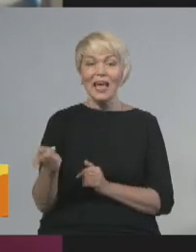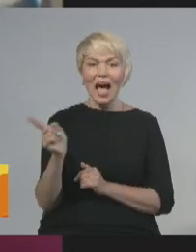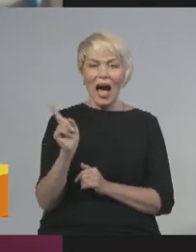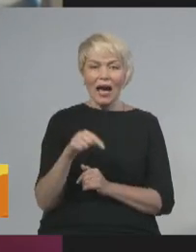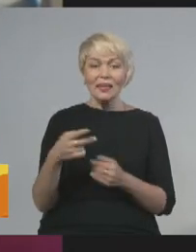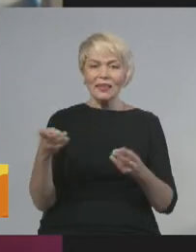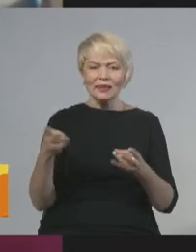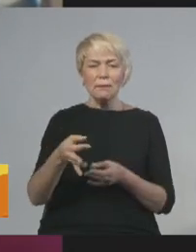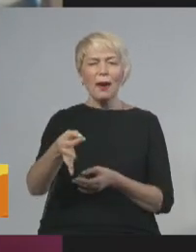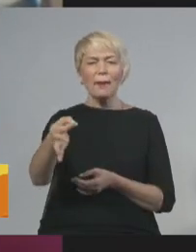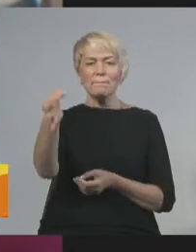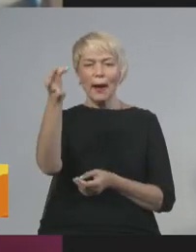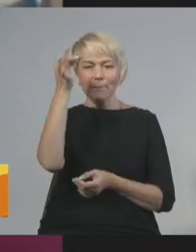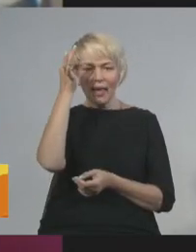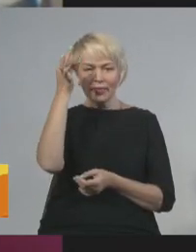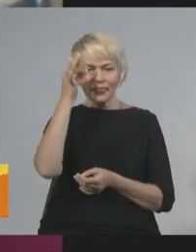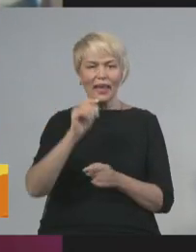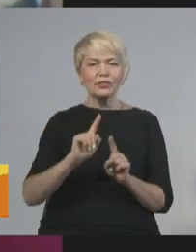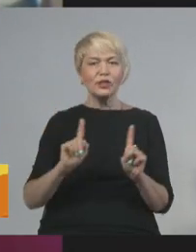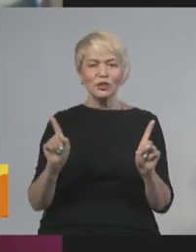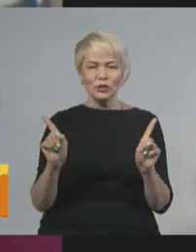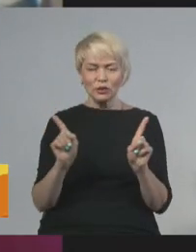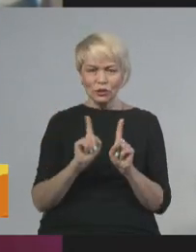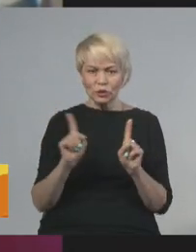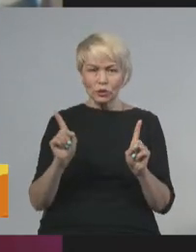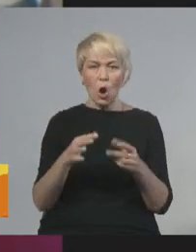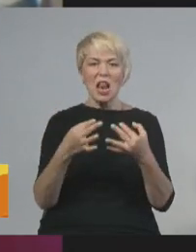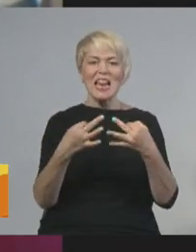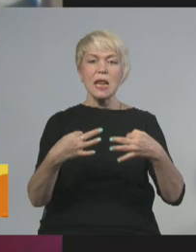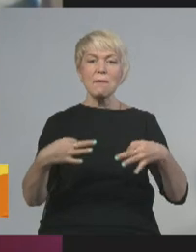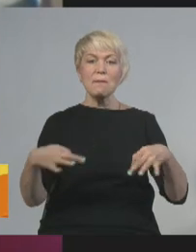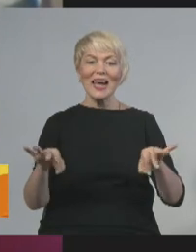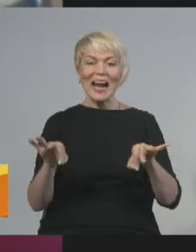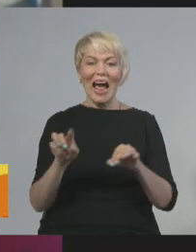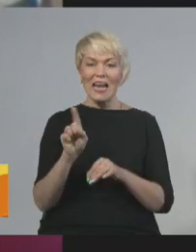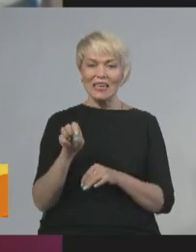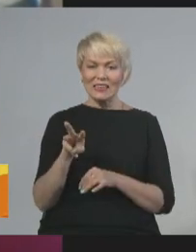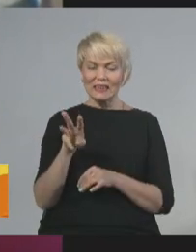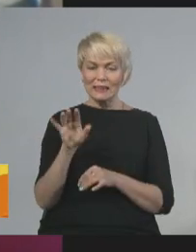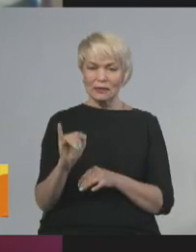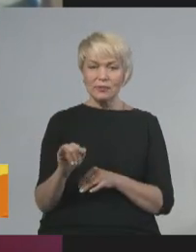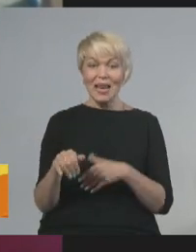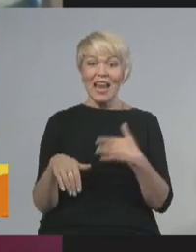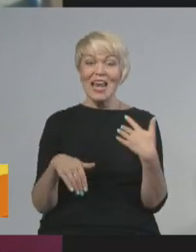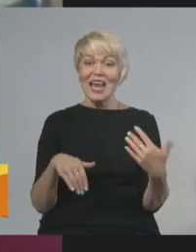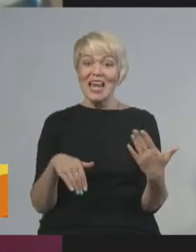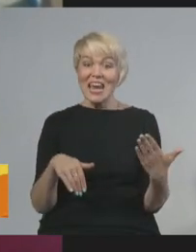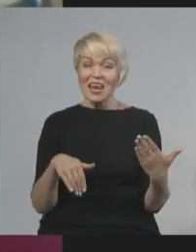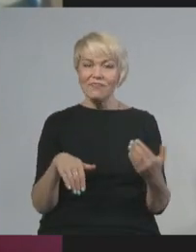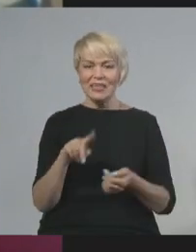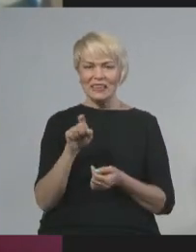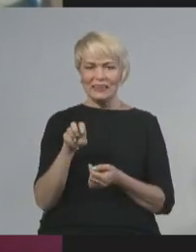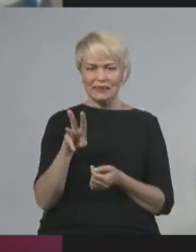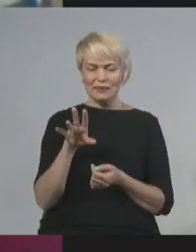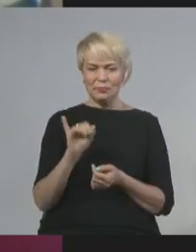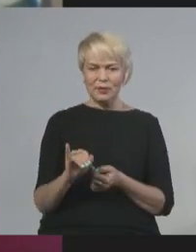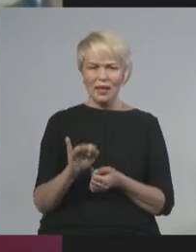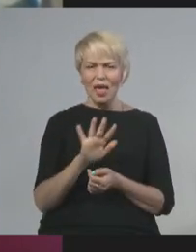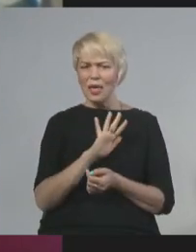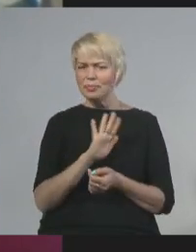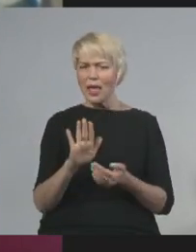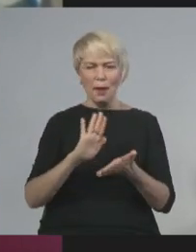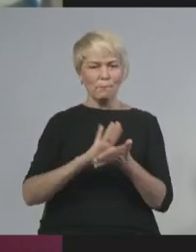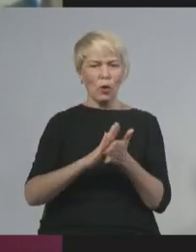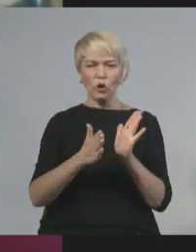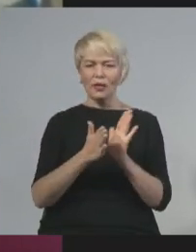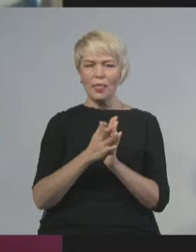left-wing media is relying on does not rely on state funding in this country so they already